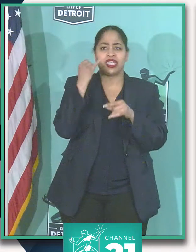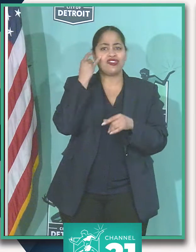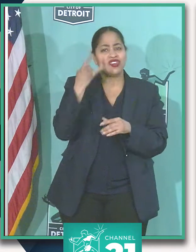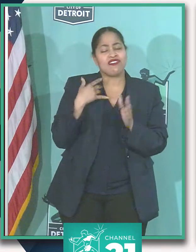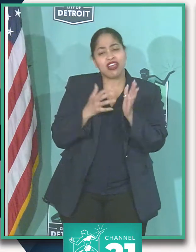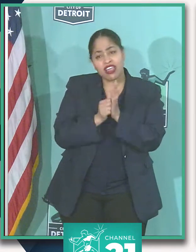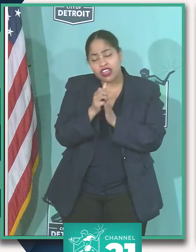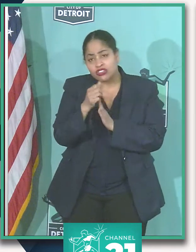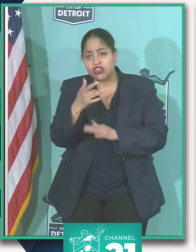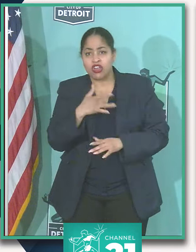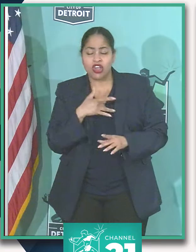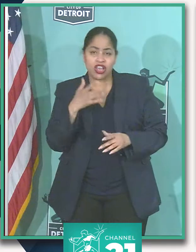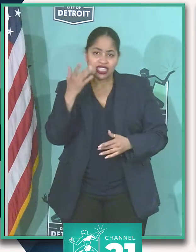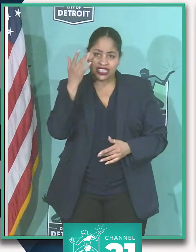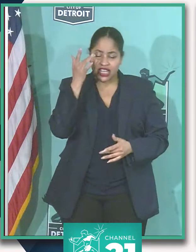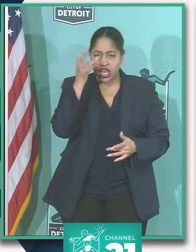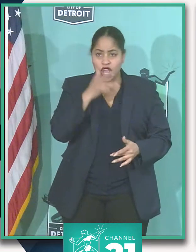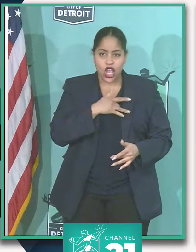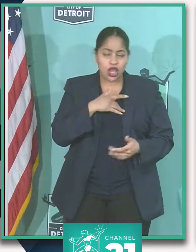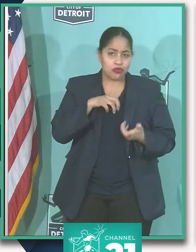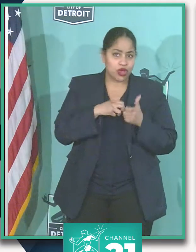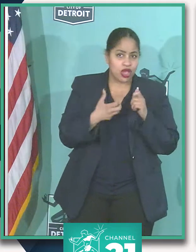got heart disease, diabetes,